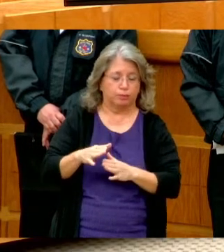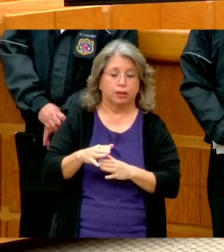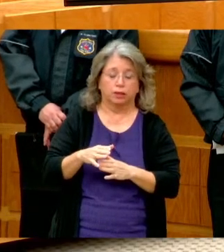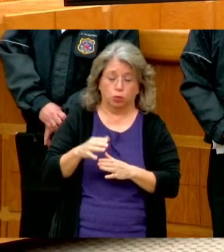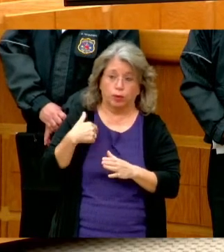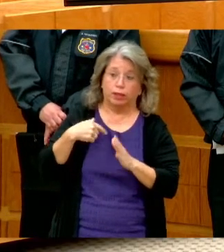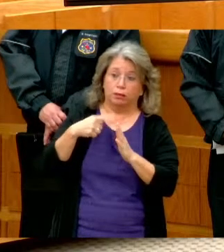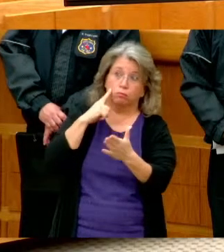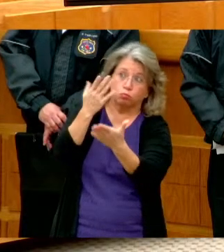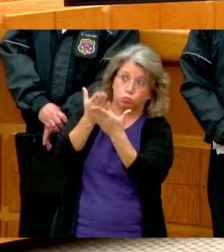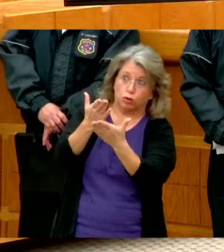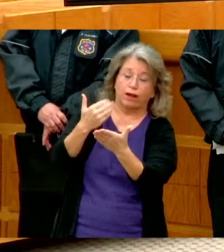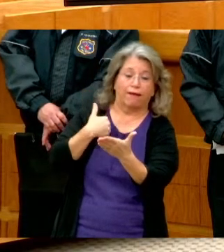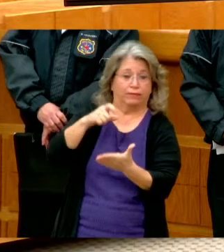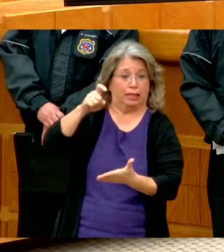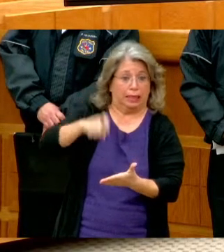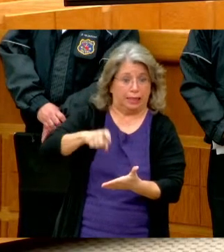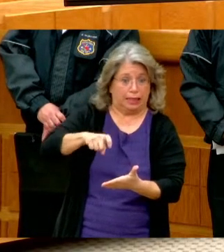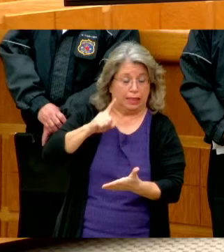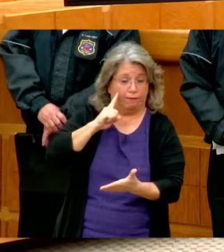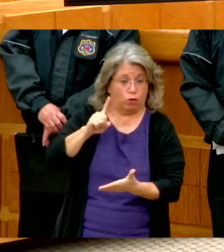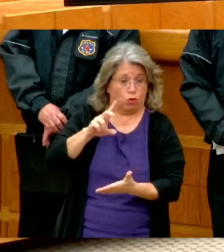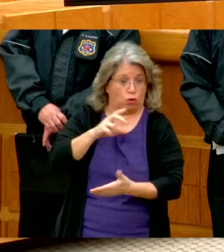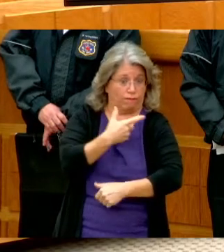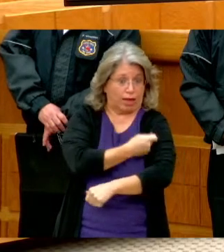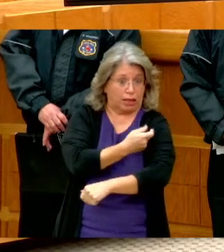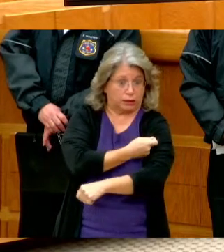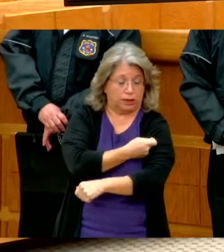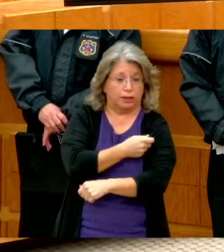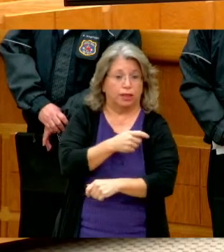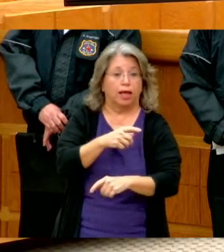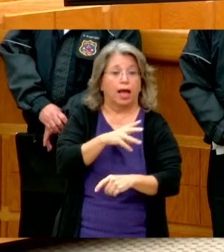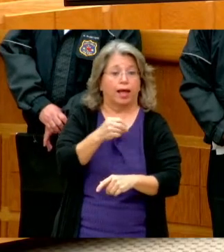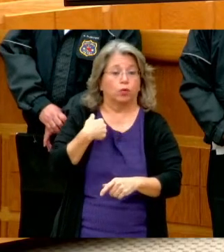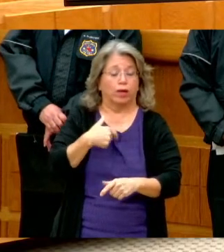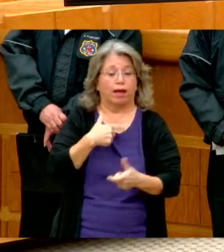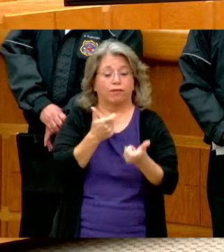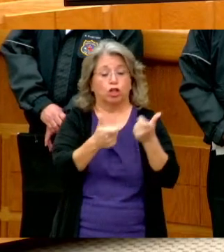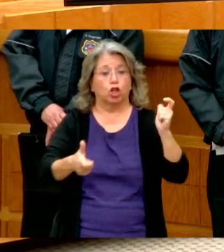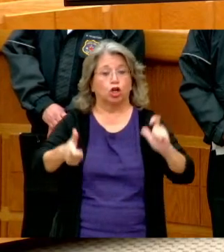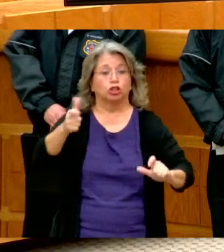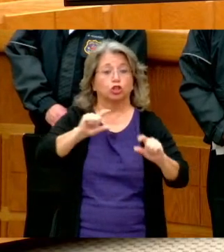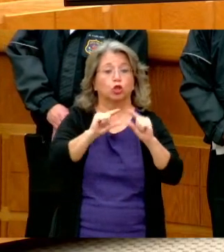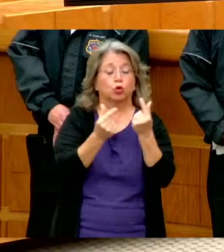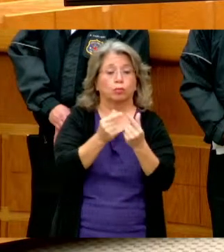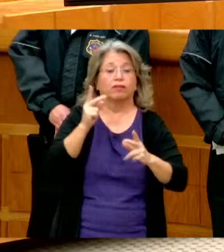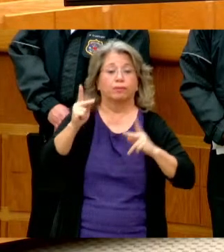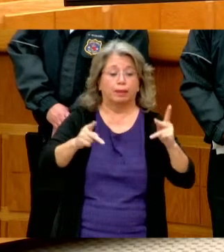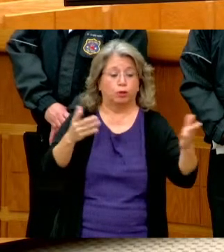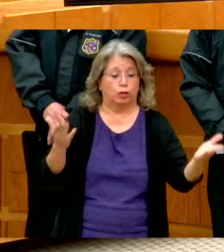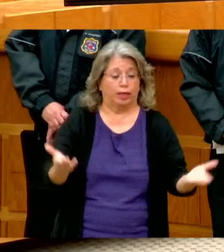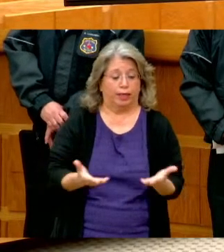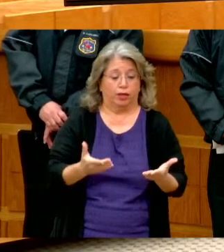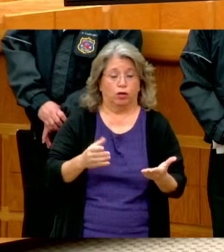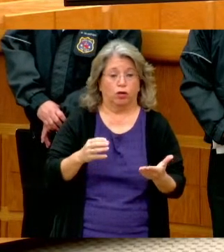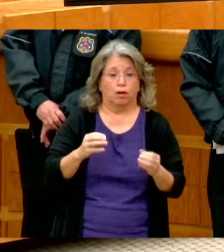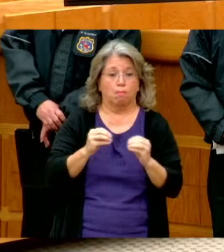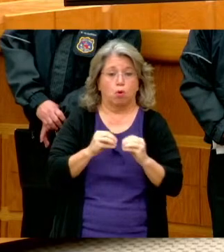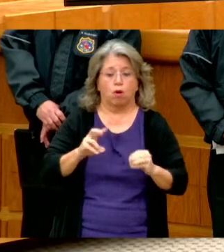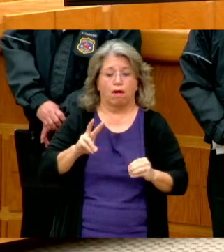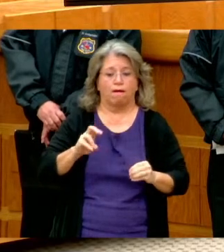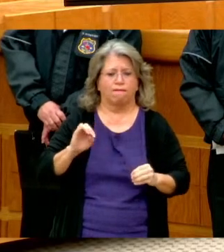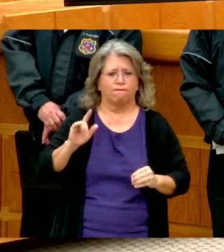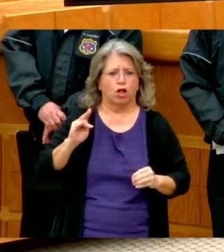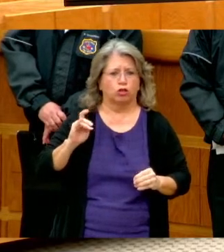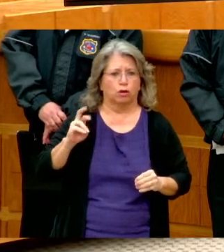for vaccines, but we have a larger vulnerable population than the Texas average. And we've also demonstrated that together, we believe